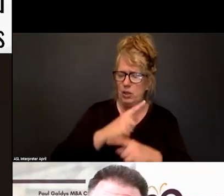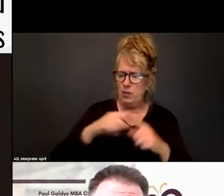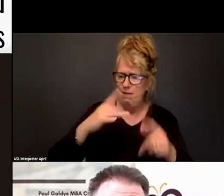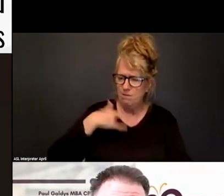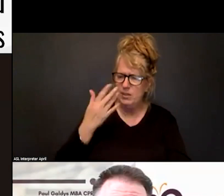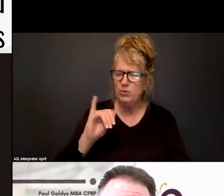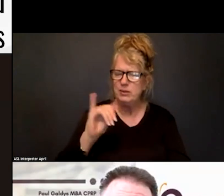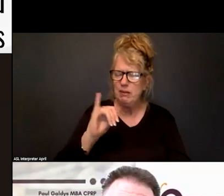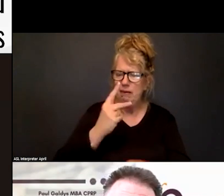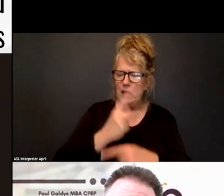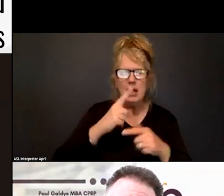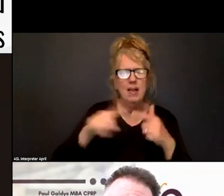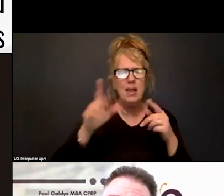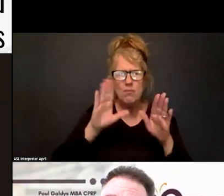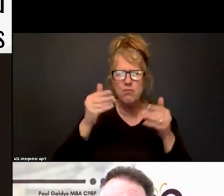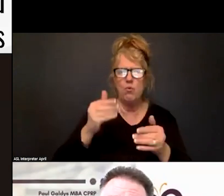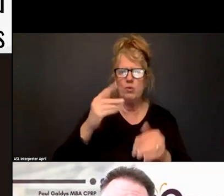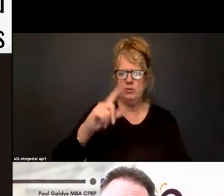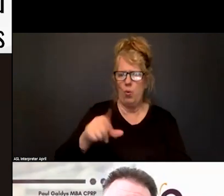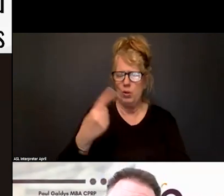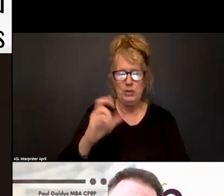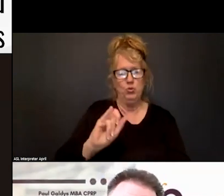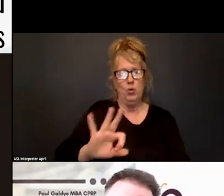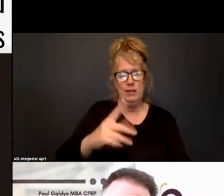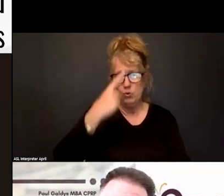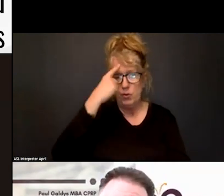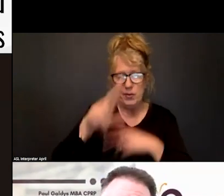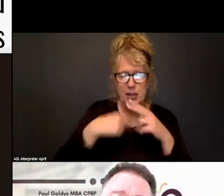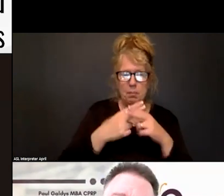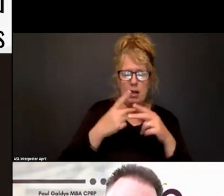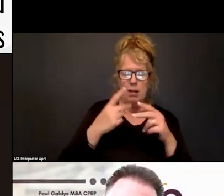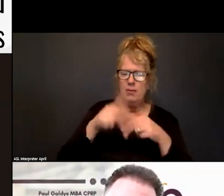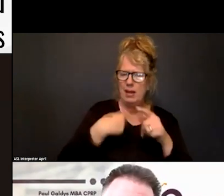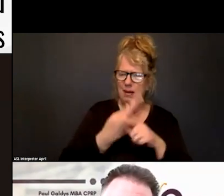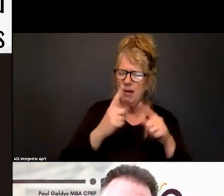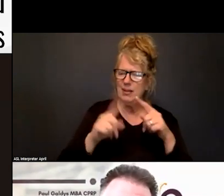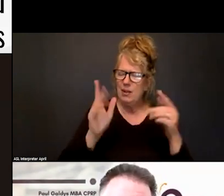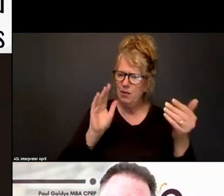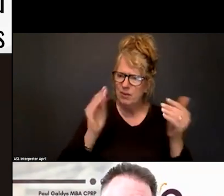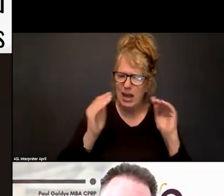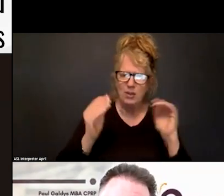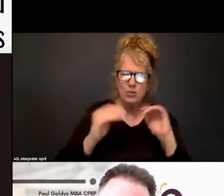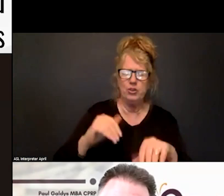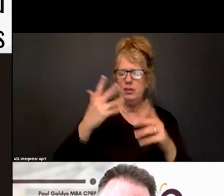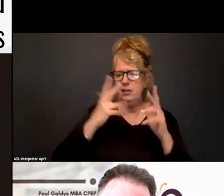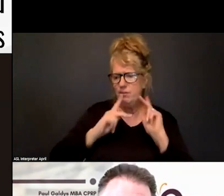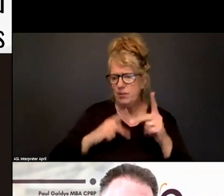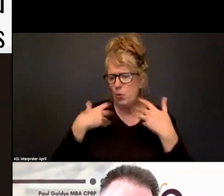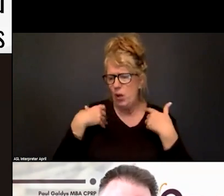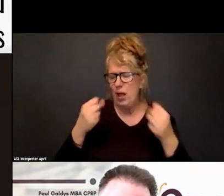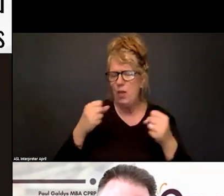care? And it focused solely on that. And so if you think about an analogy in the physical health world, it would be a document that